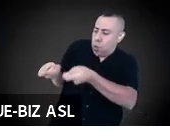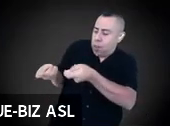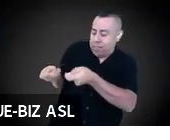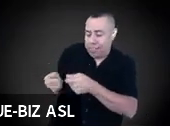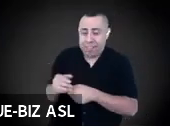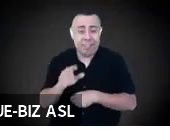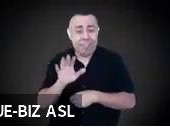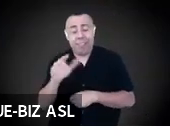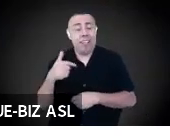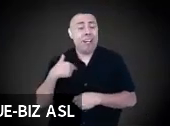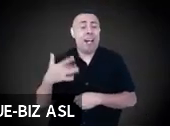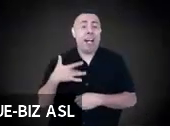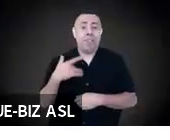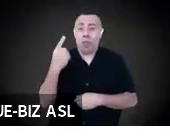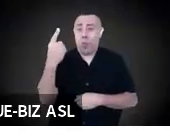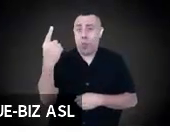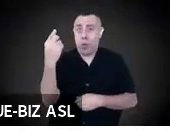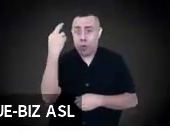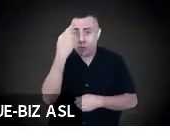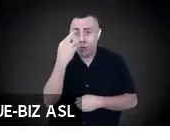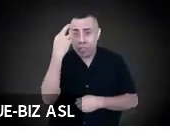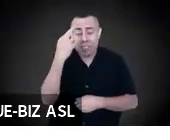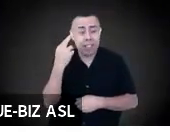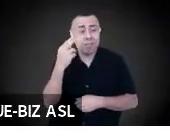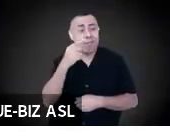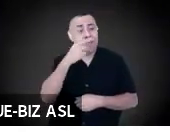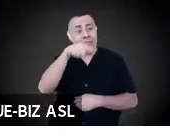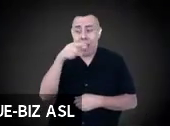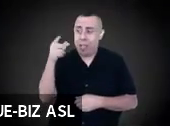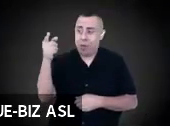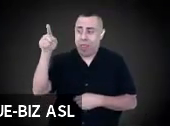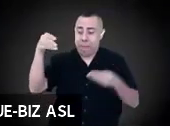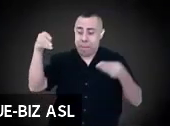is to say that they pay them. You know what I mean?